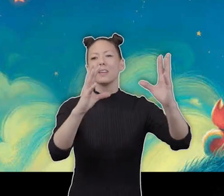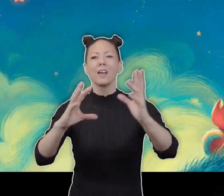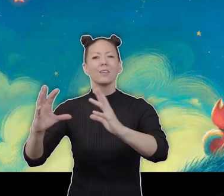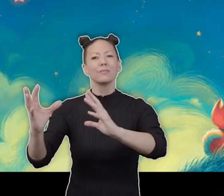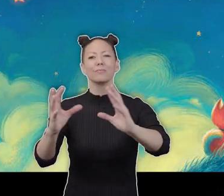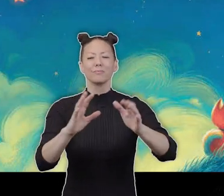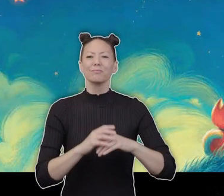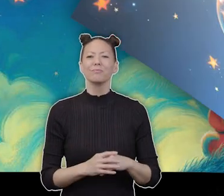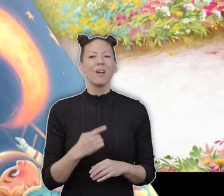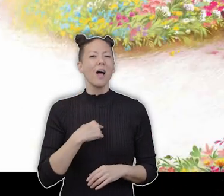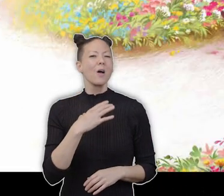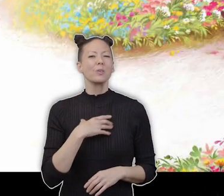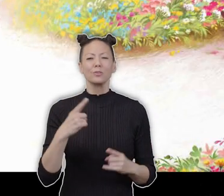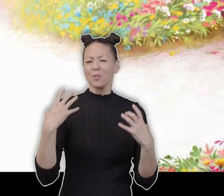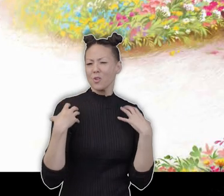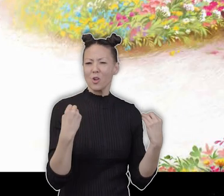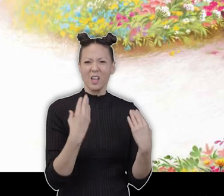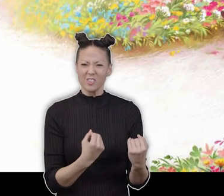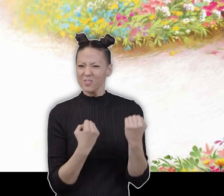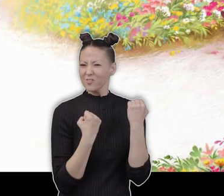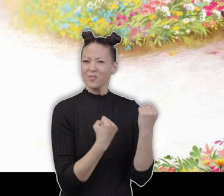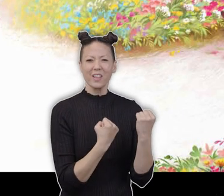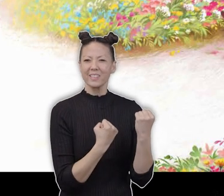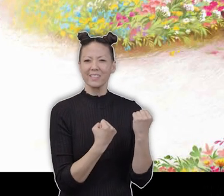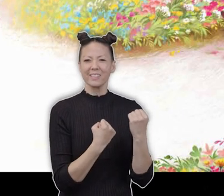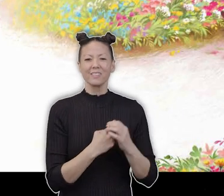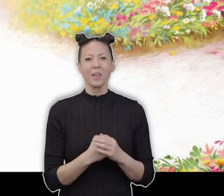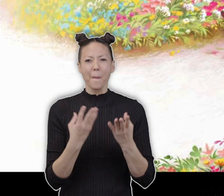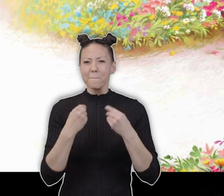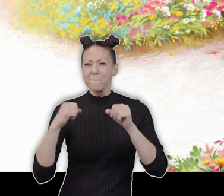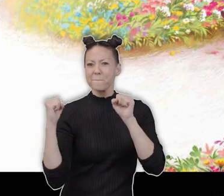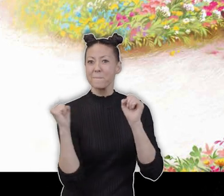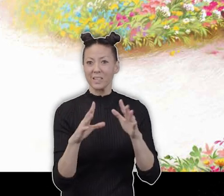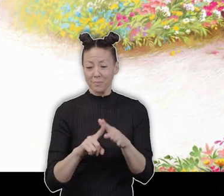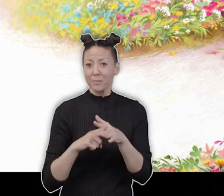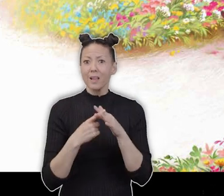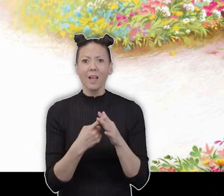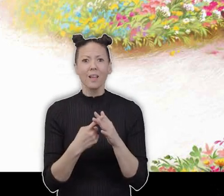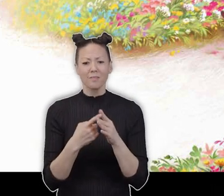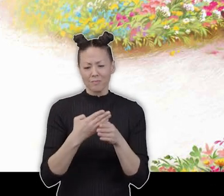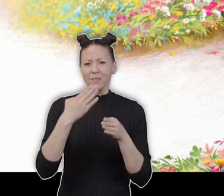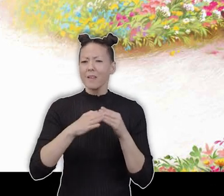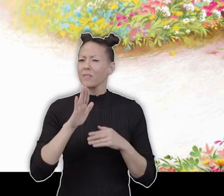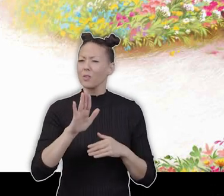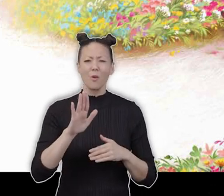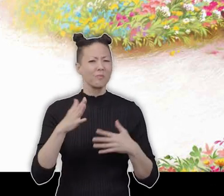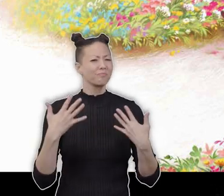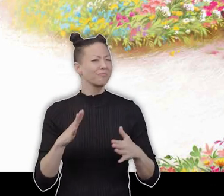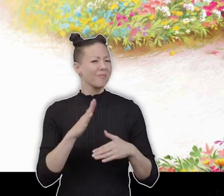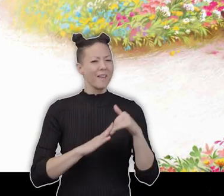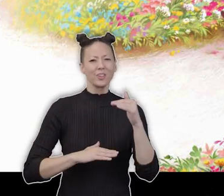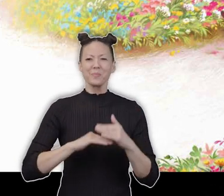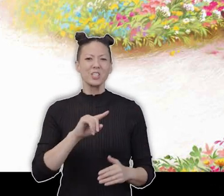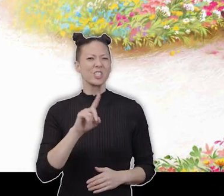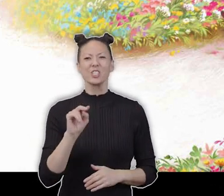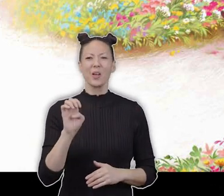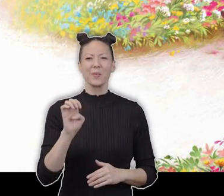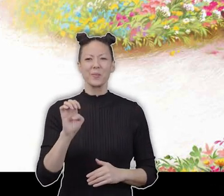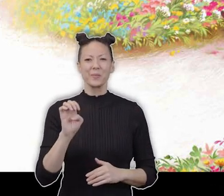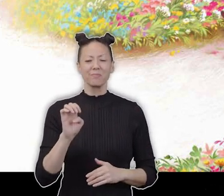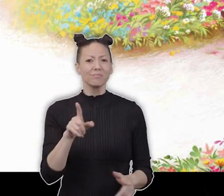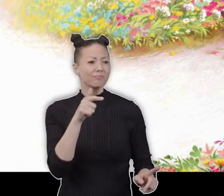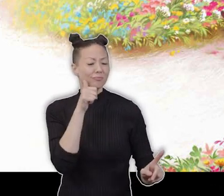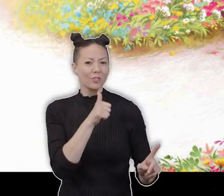distance. I wish you courage and strength, for the magic begins at the end of your